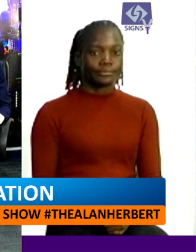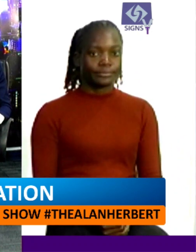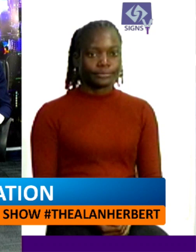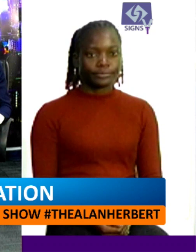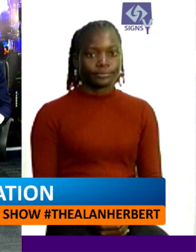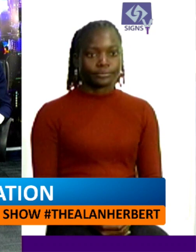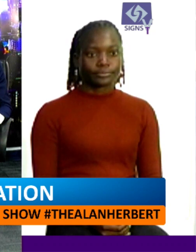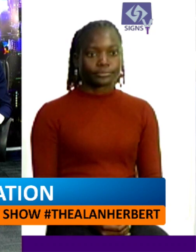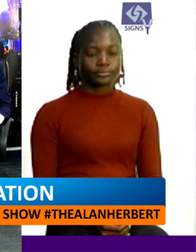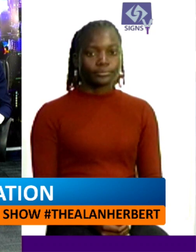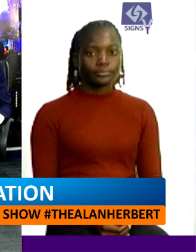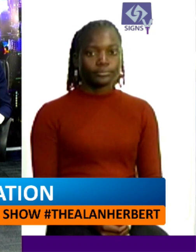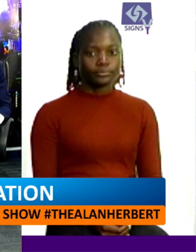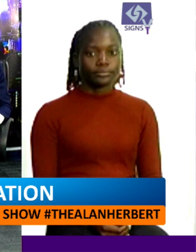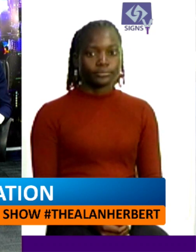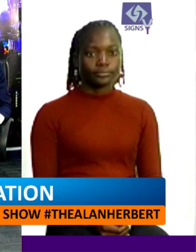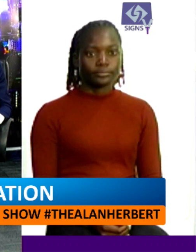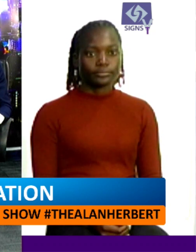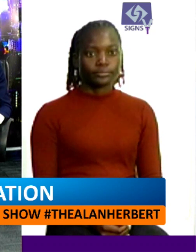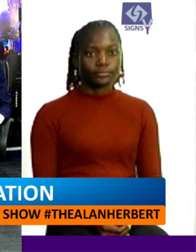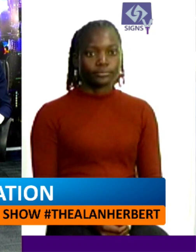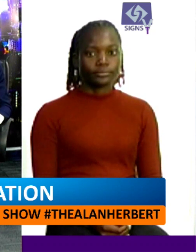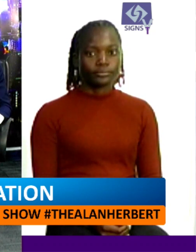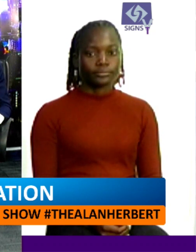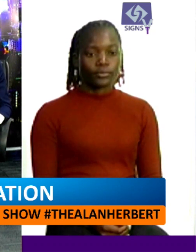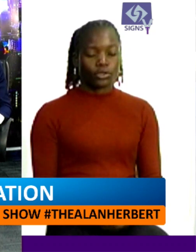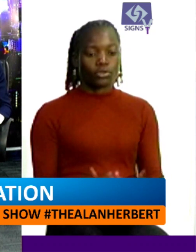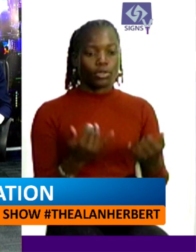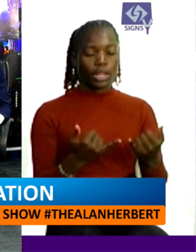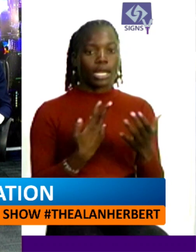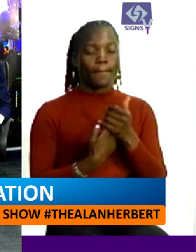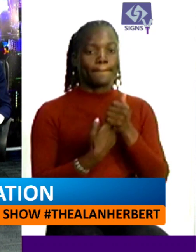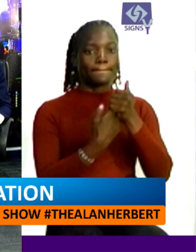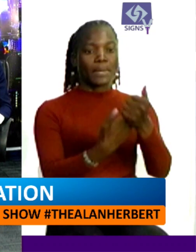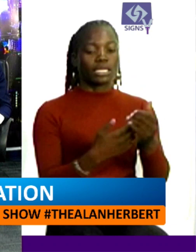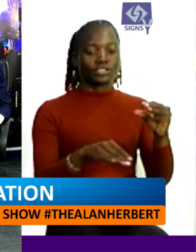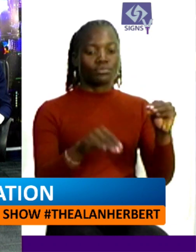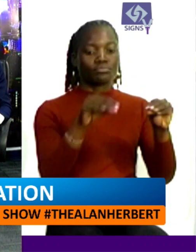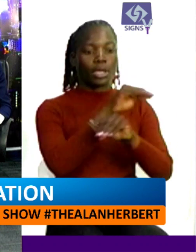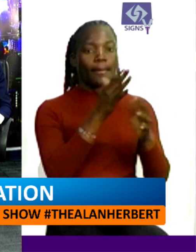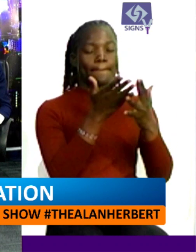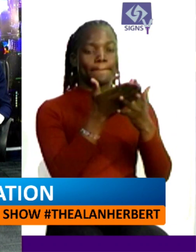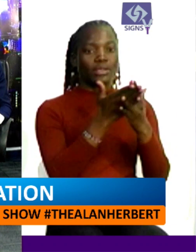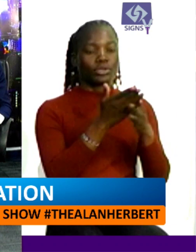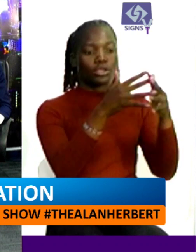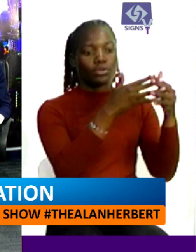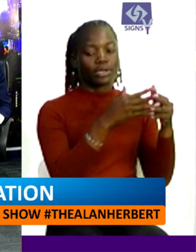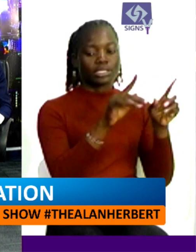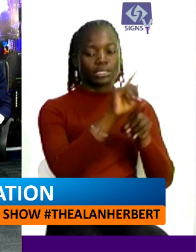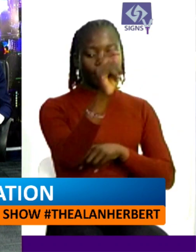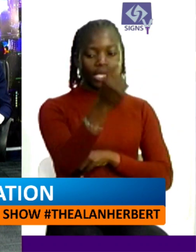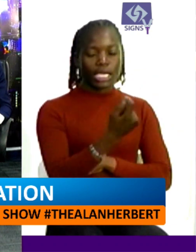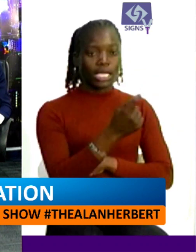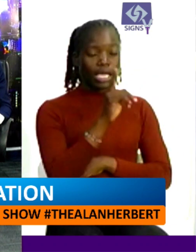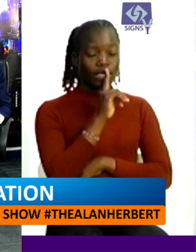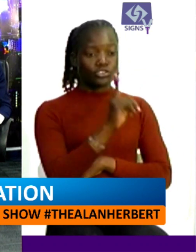So that cross partnership between the US and Kenya in